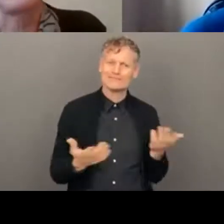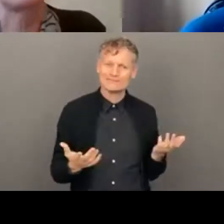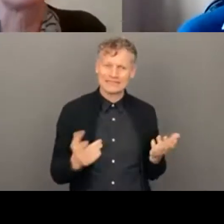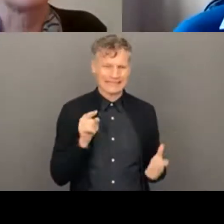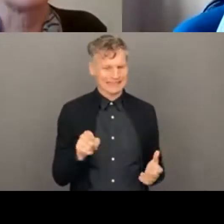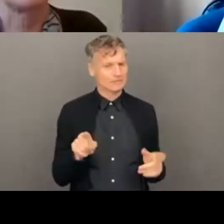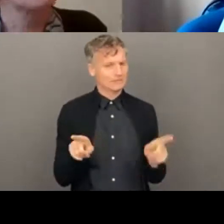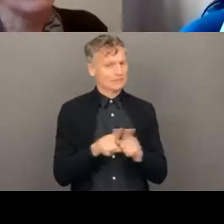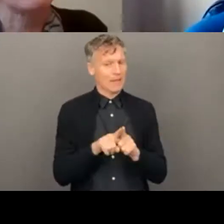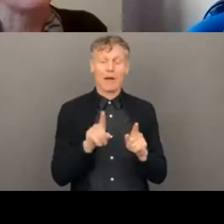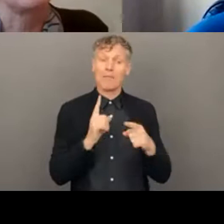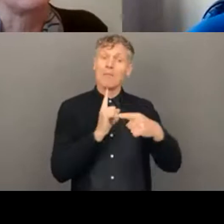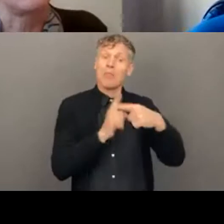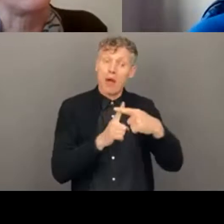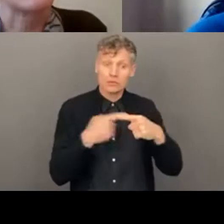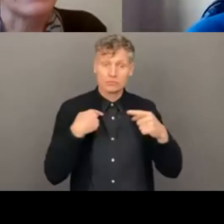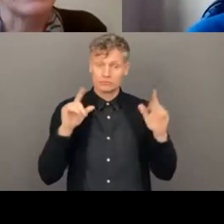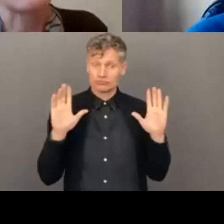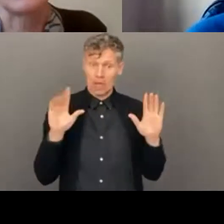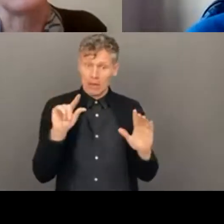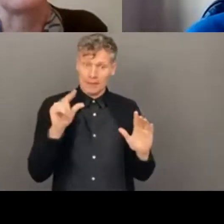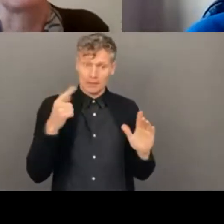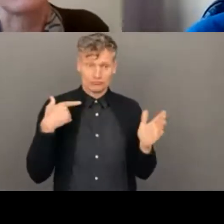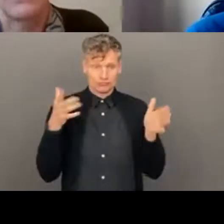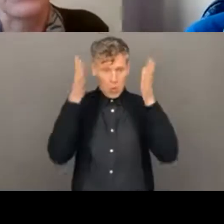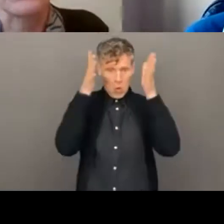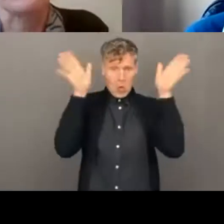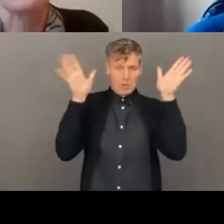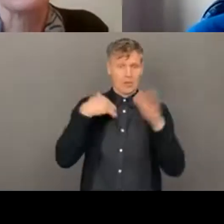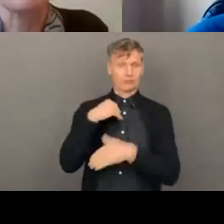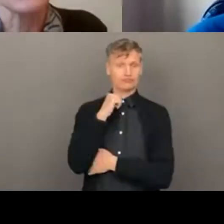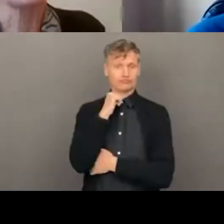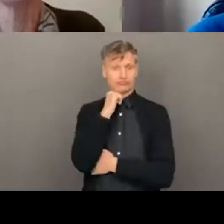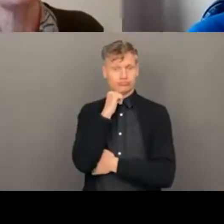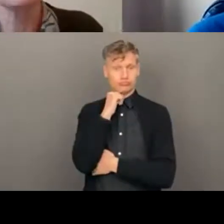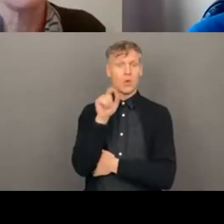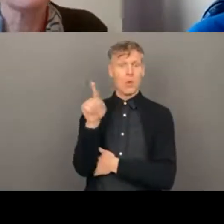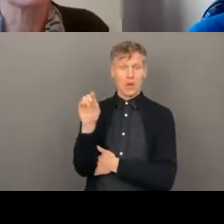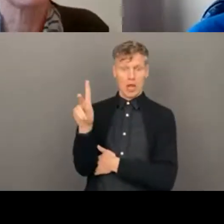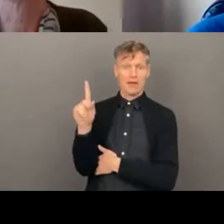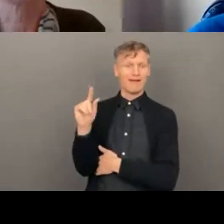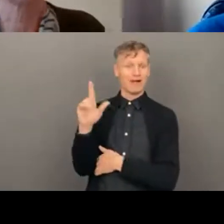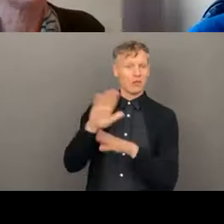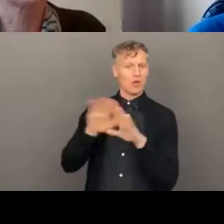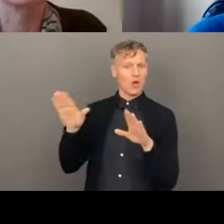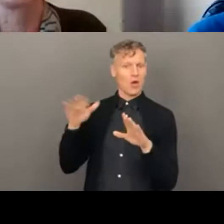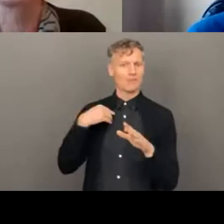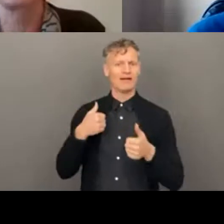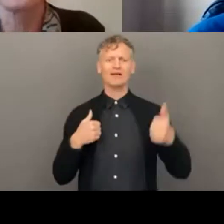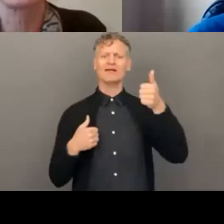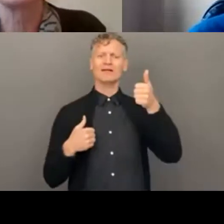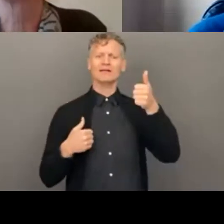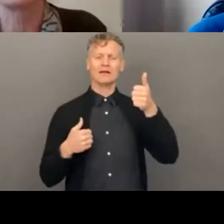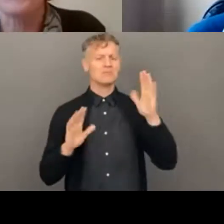learn and exchange ideas with others. You can be also like a role model or